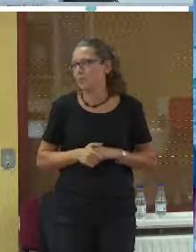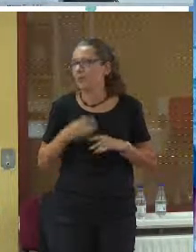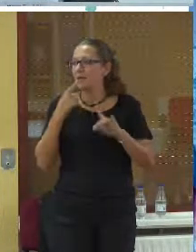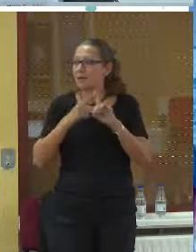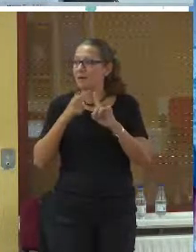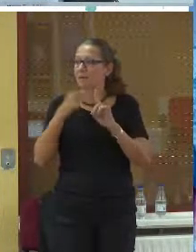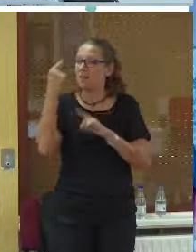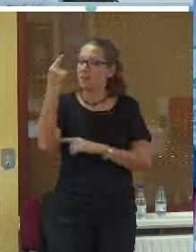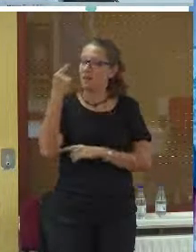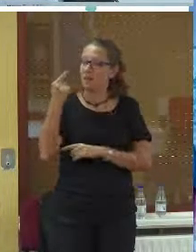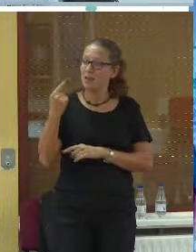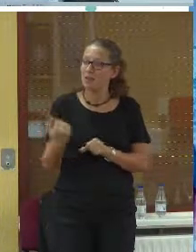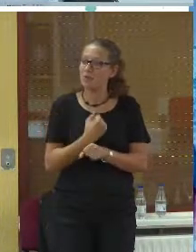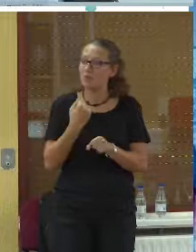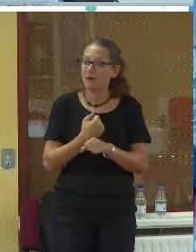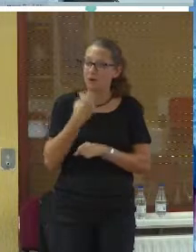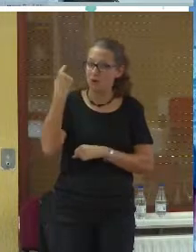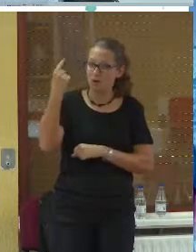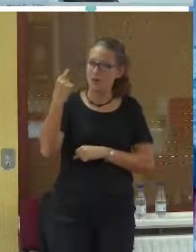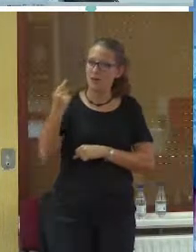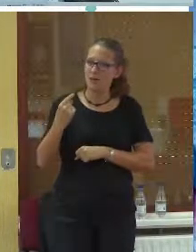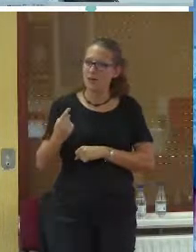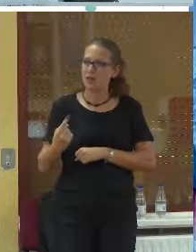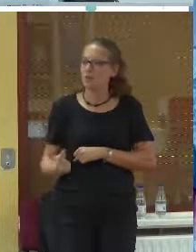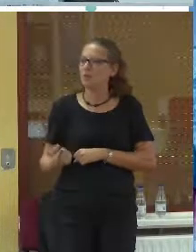need to verify. Per reference, we have